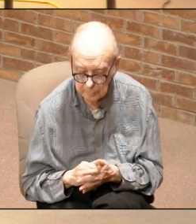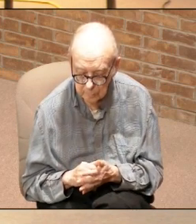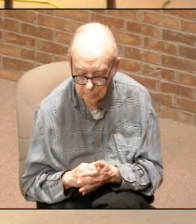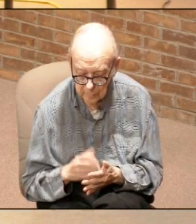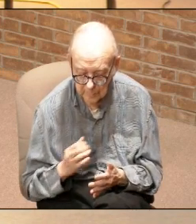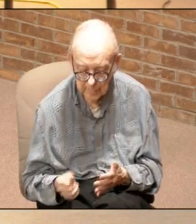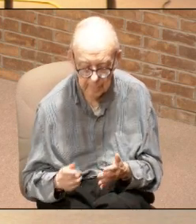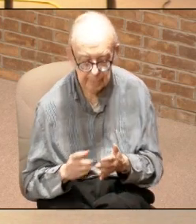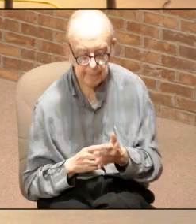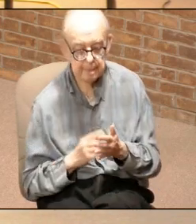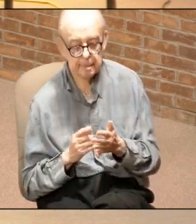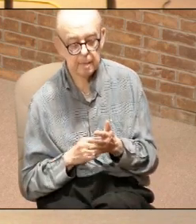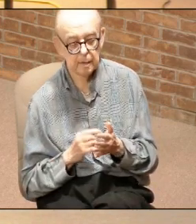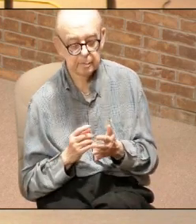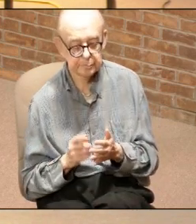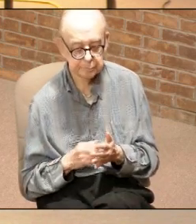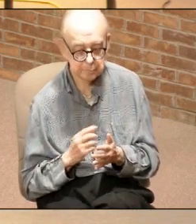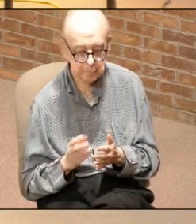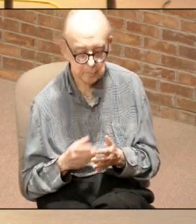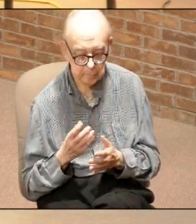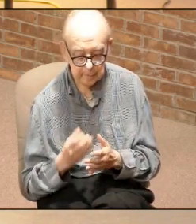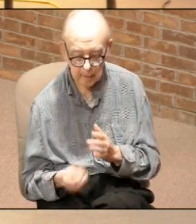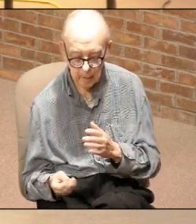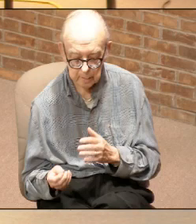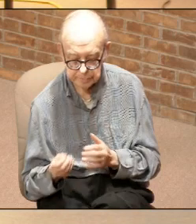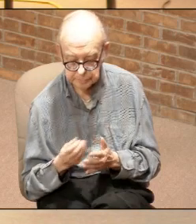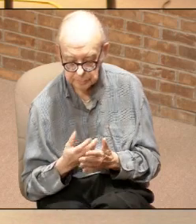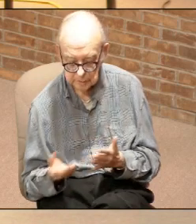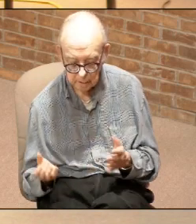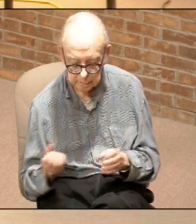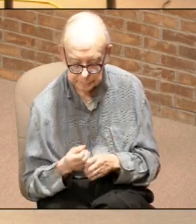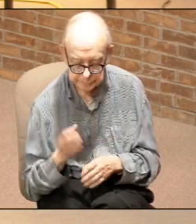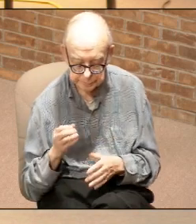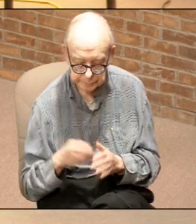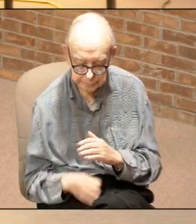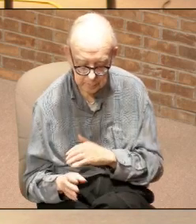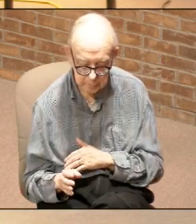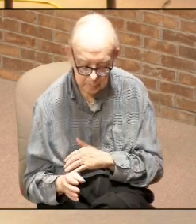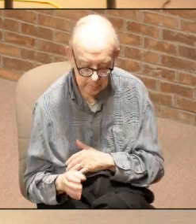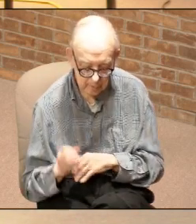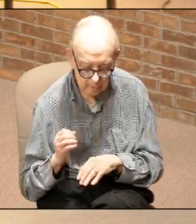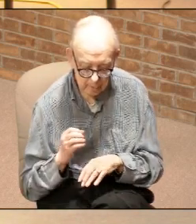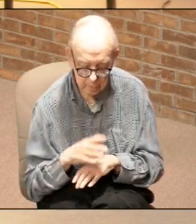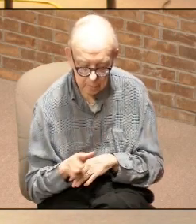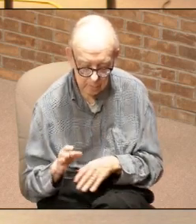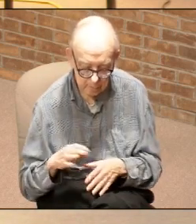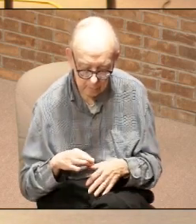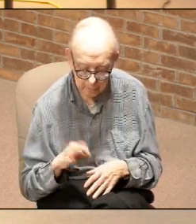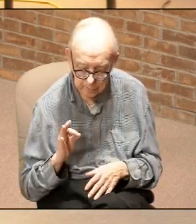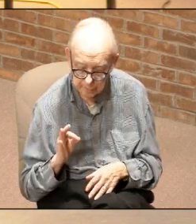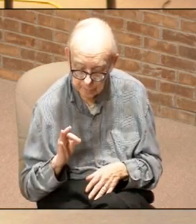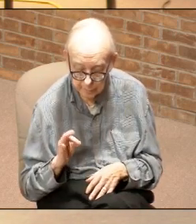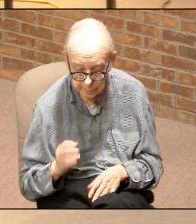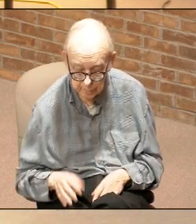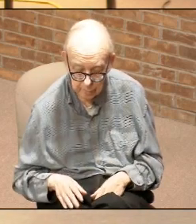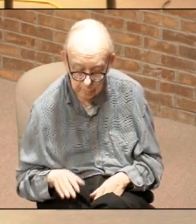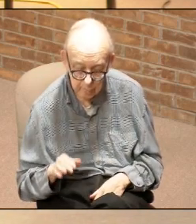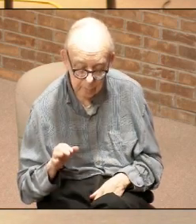because sometimes the external stuff that you get into will affect your spiritual growth